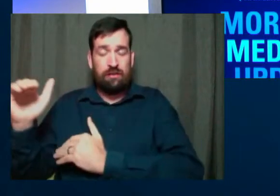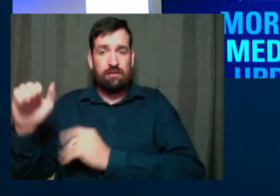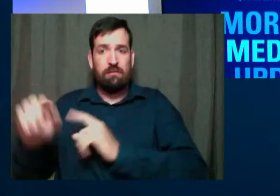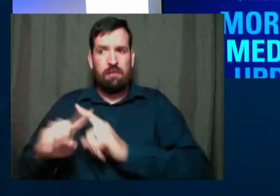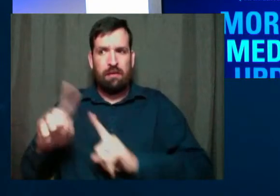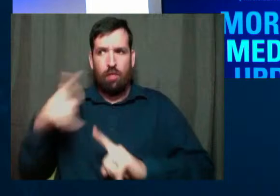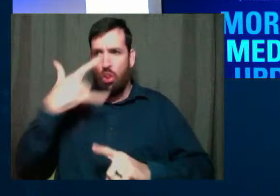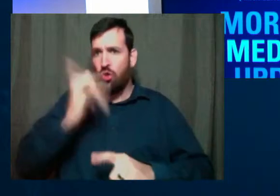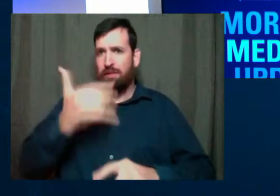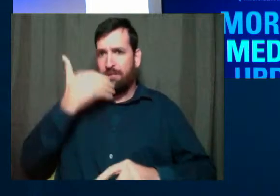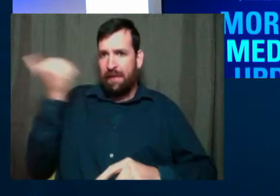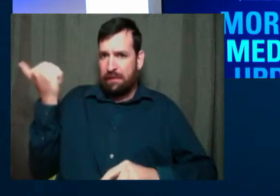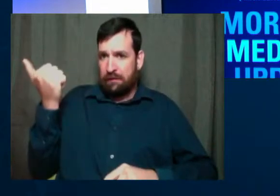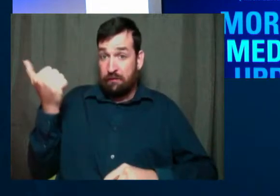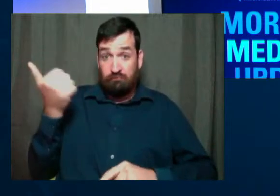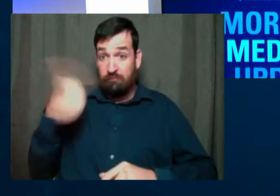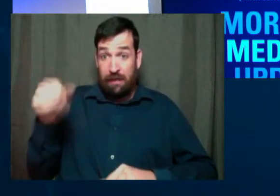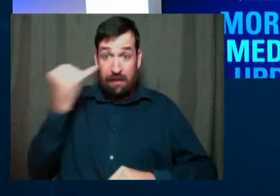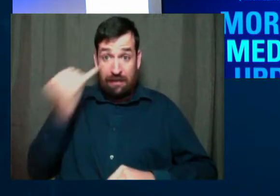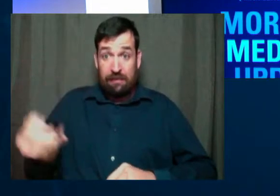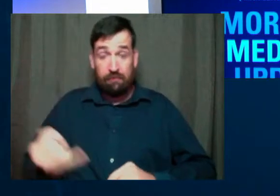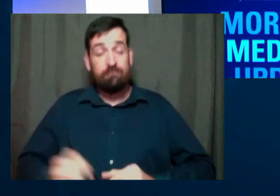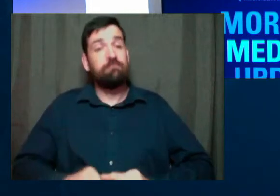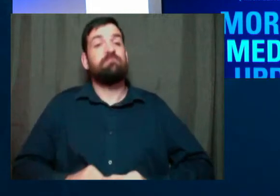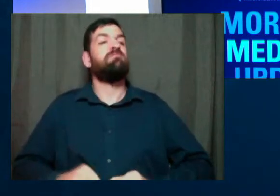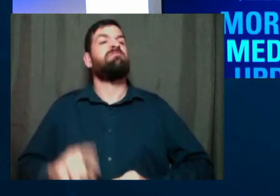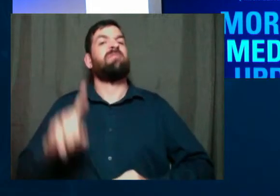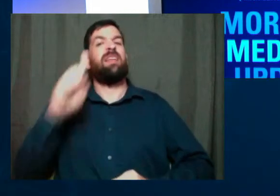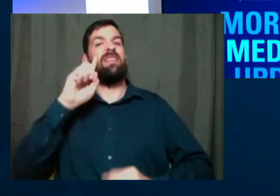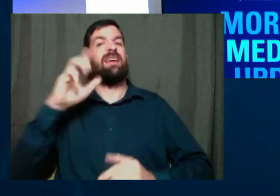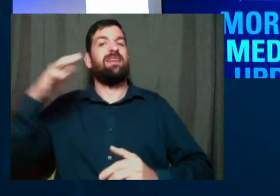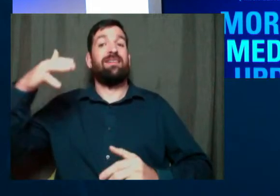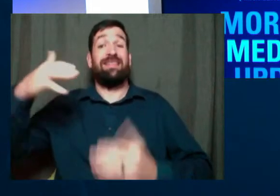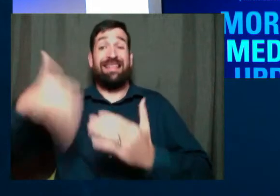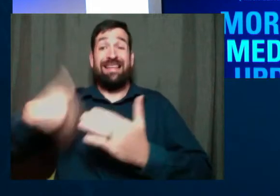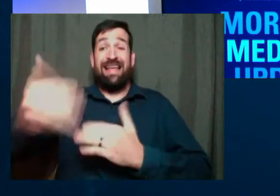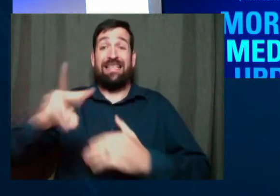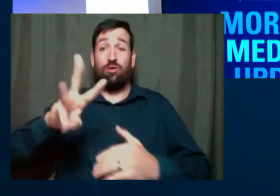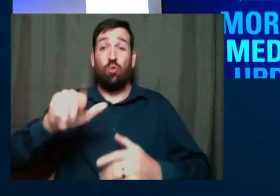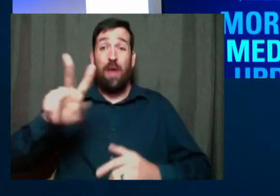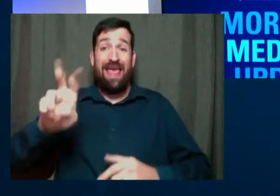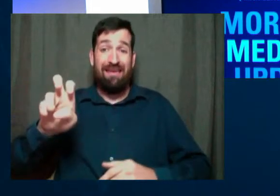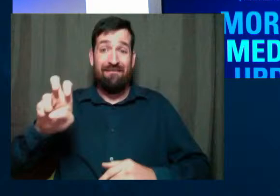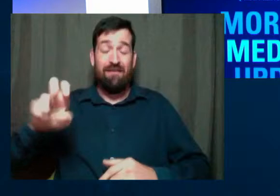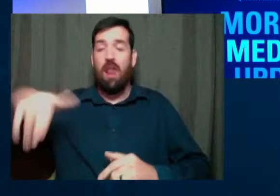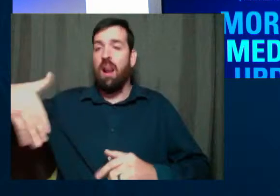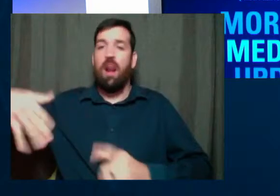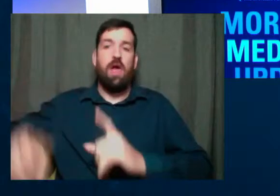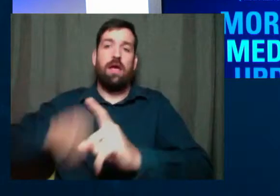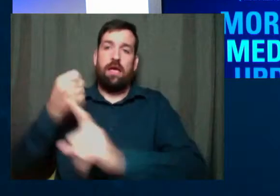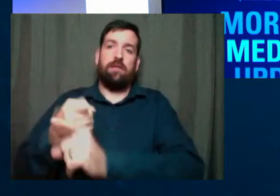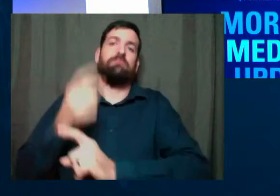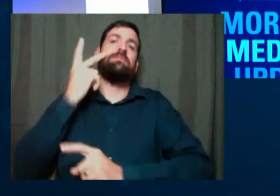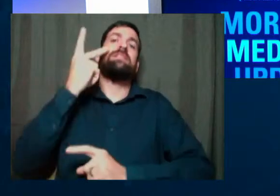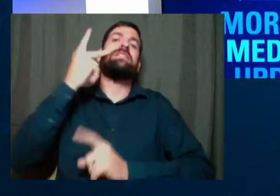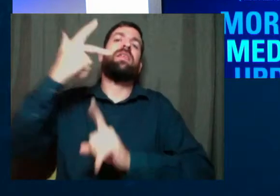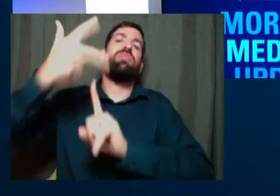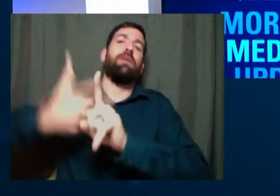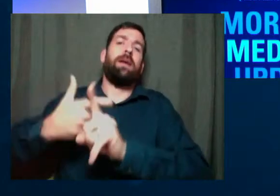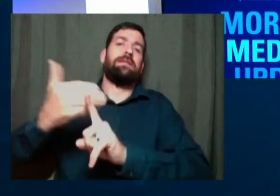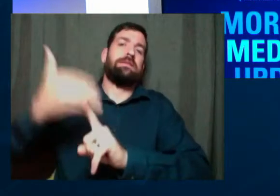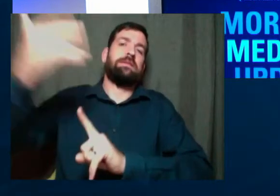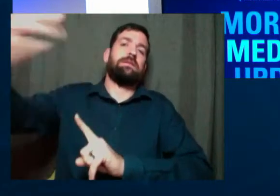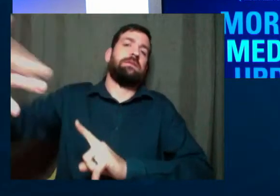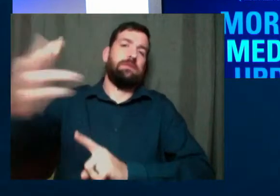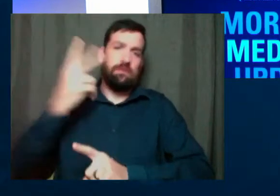doing so well down there? Yeah, I think this next wave hasn't hit them yet. Just give them about 3 Give 'em months time. and let's see where we are, and we can answer They that were question. pretty bad in